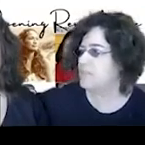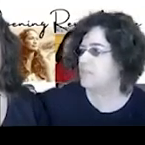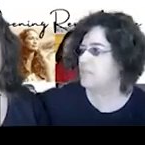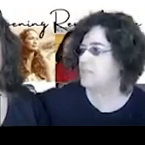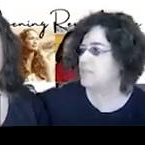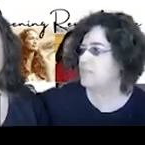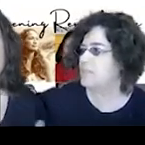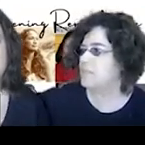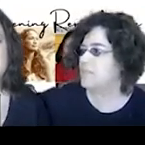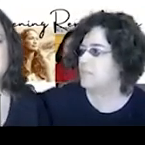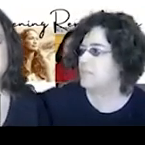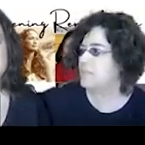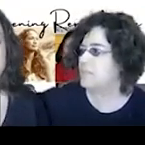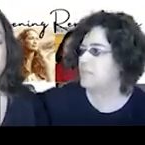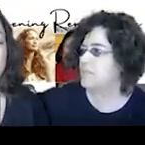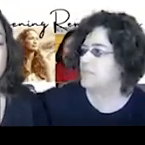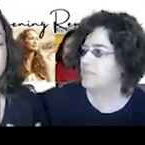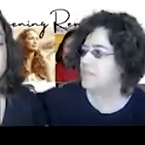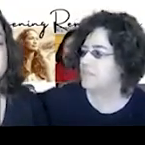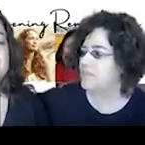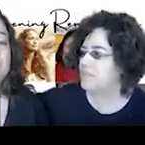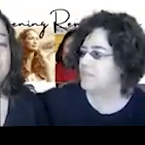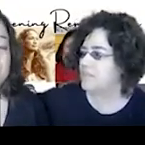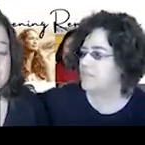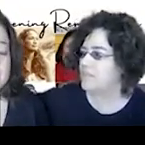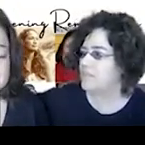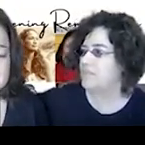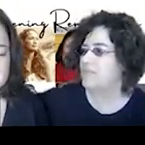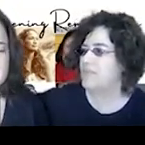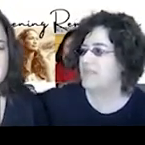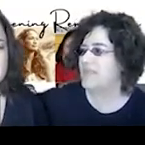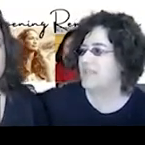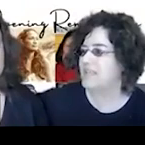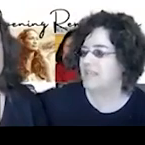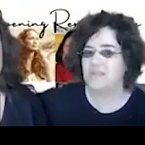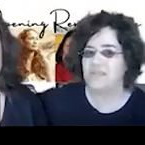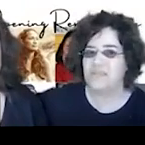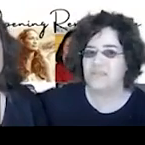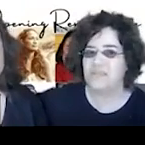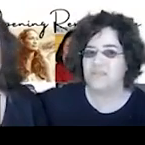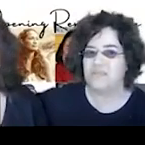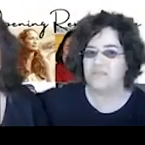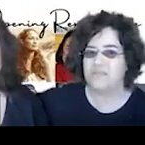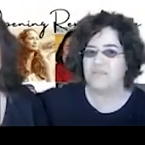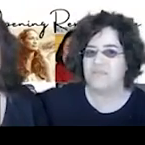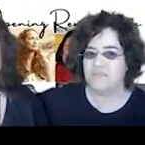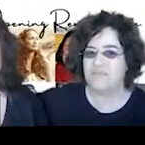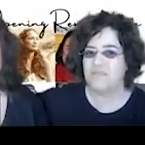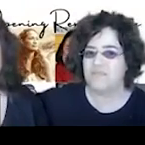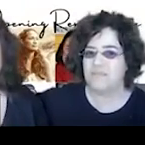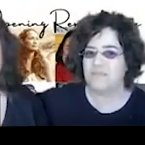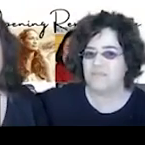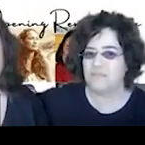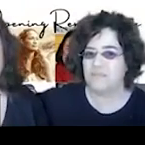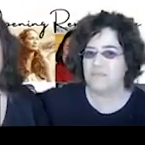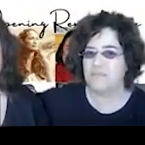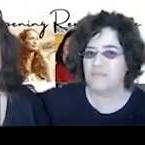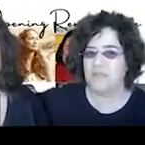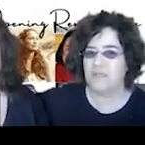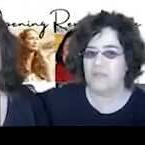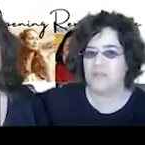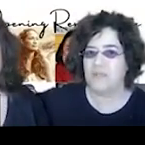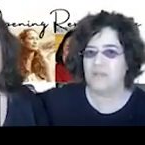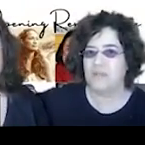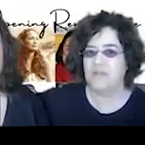to give you a link if you want to help continue their legacy. In her case, there's so many things, but there's a link there for